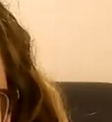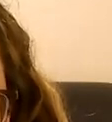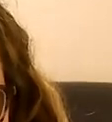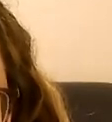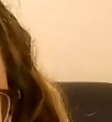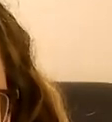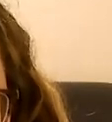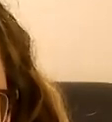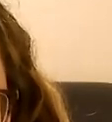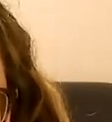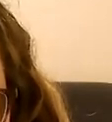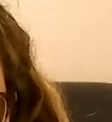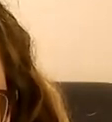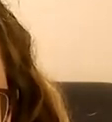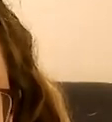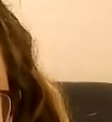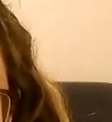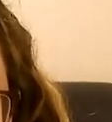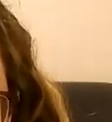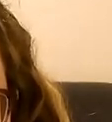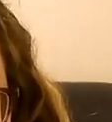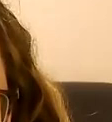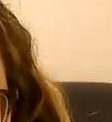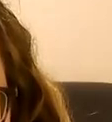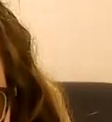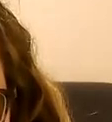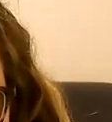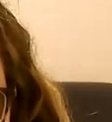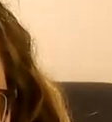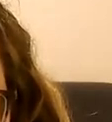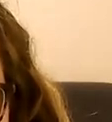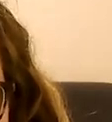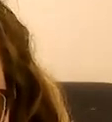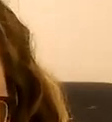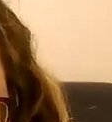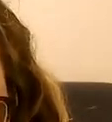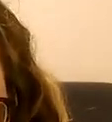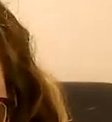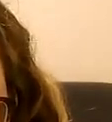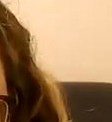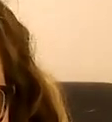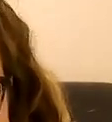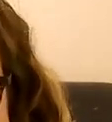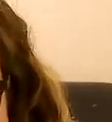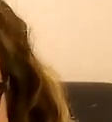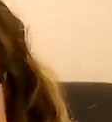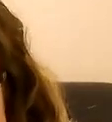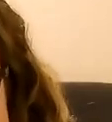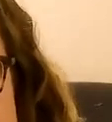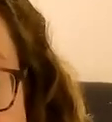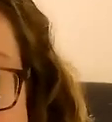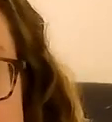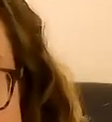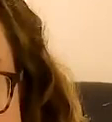this field of COVID, we're trying to figure out how we might be able to even do or have access to online